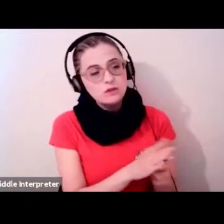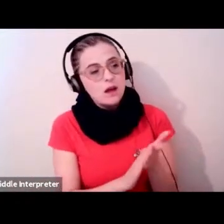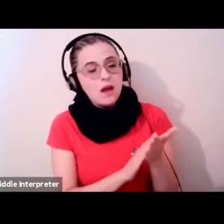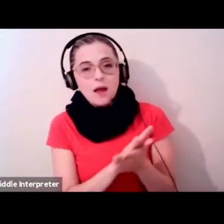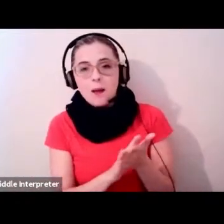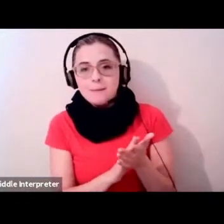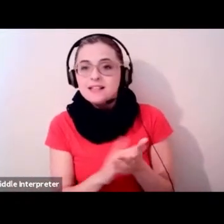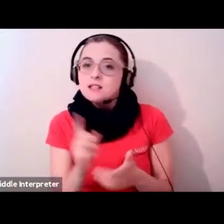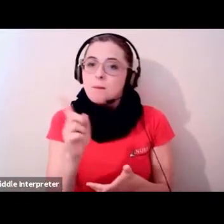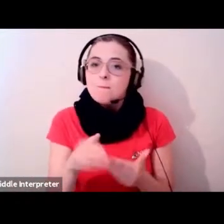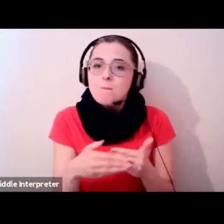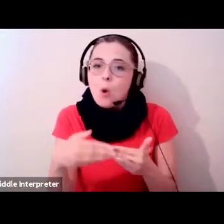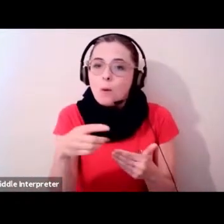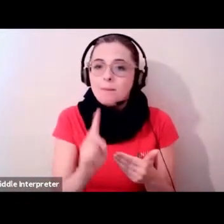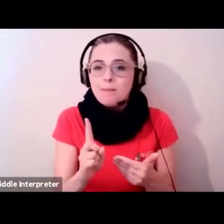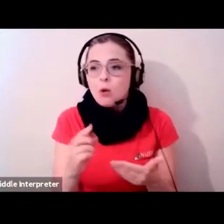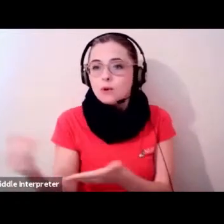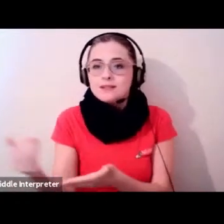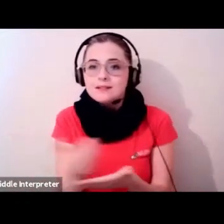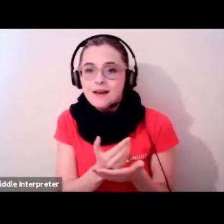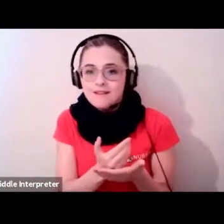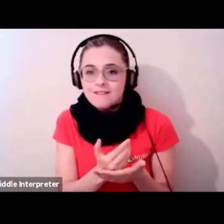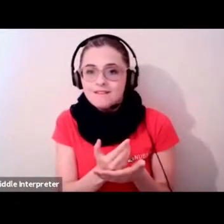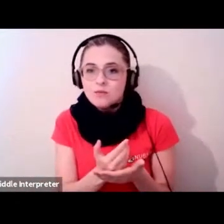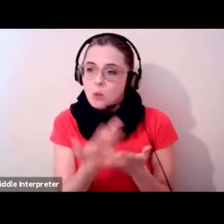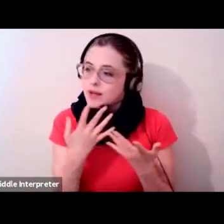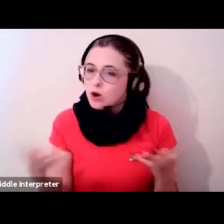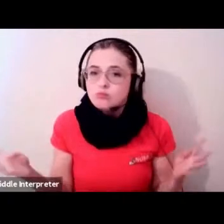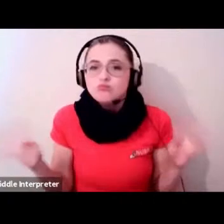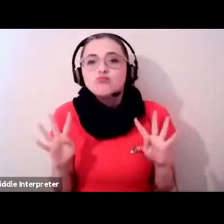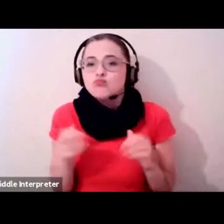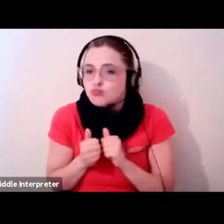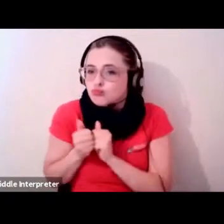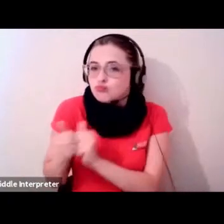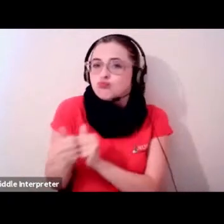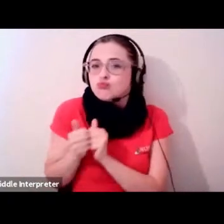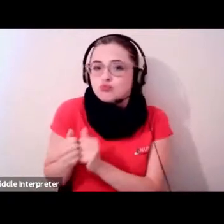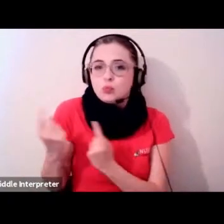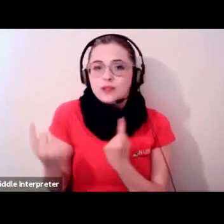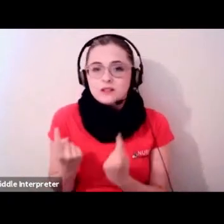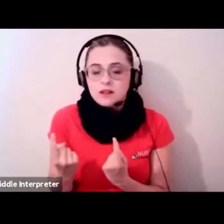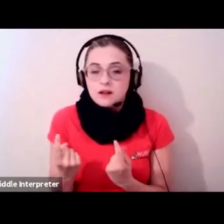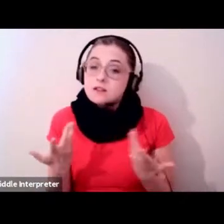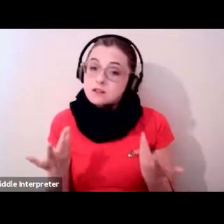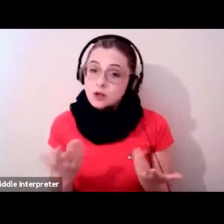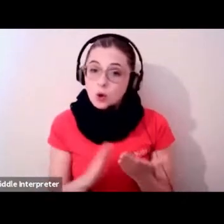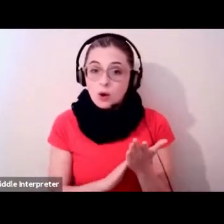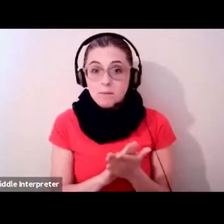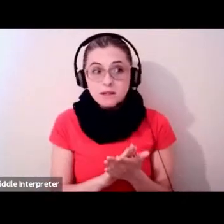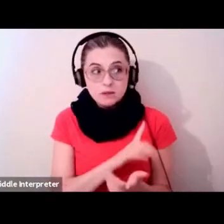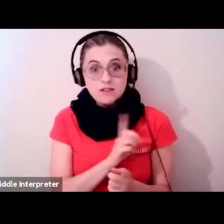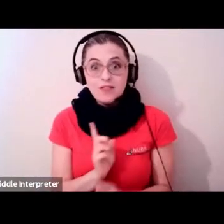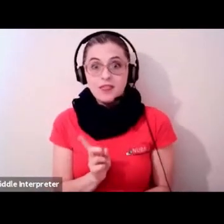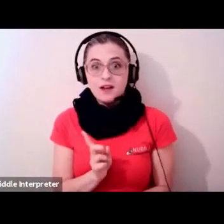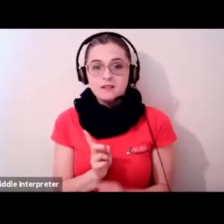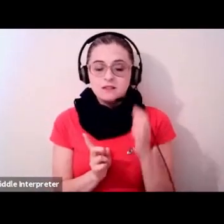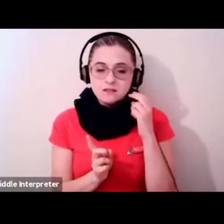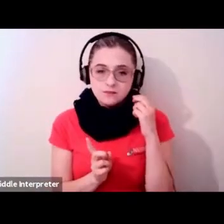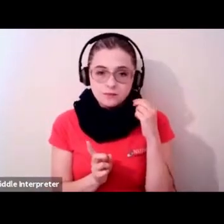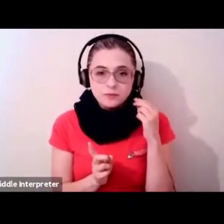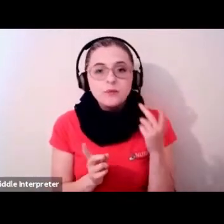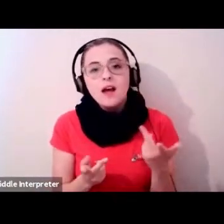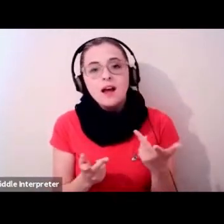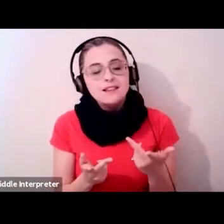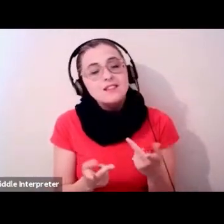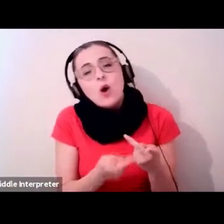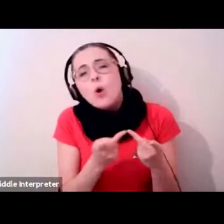this country when we took that stand together. Now, because we've done that, and because our fantastic National